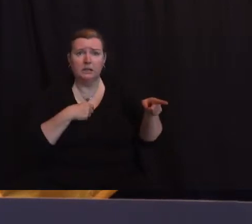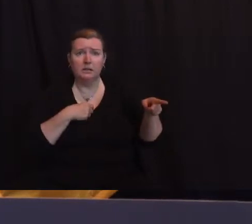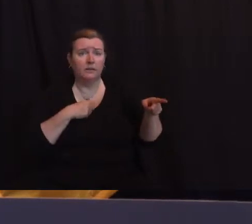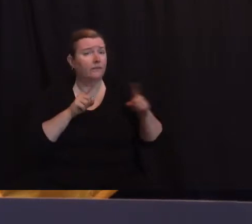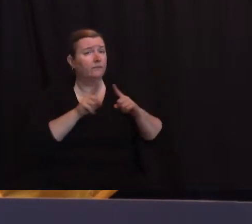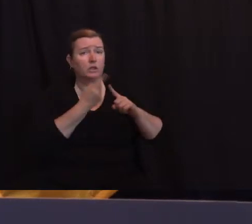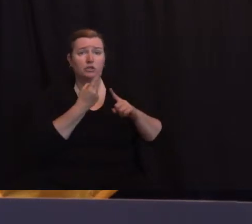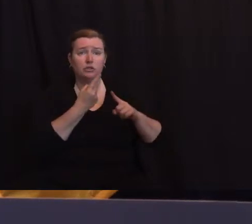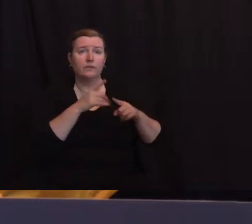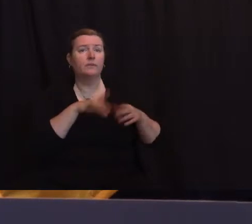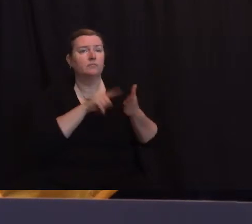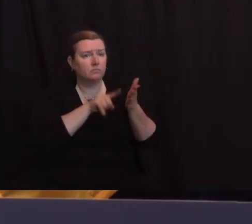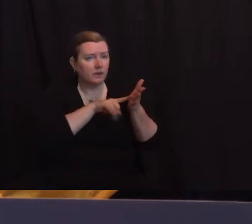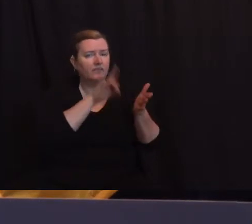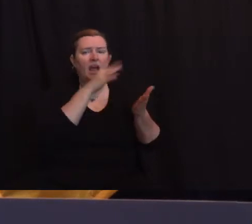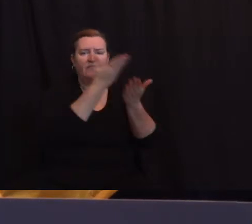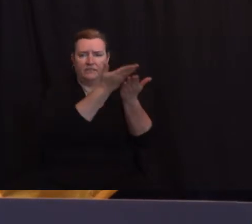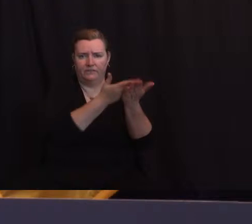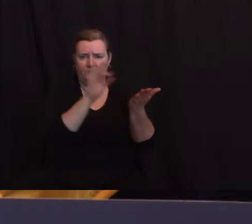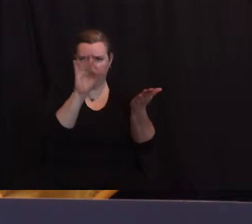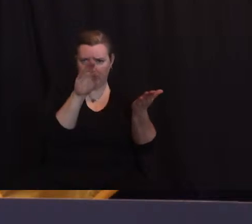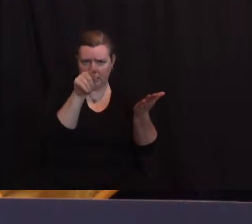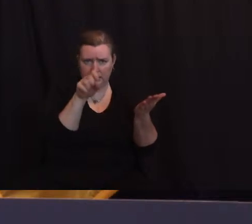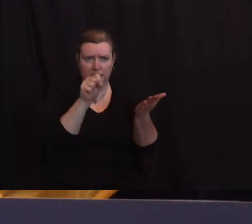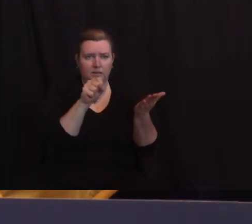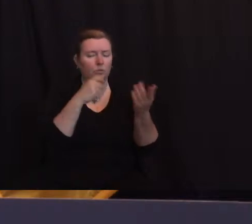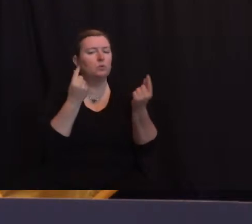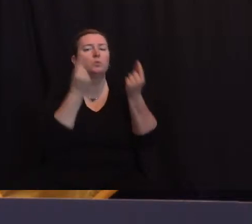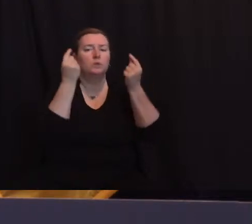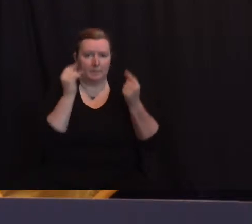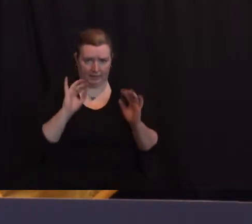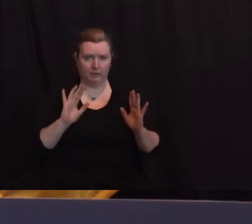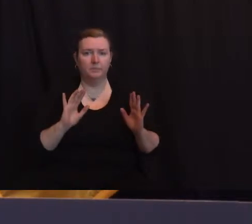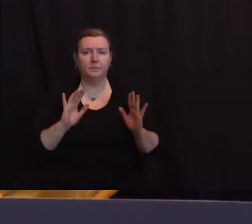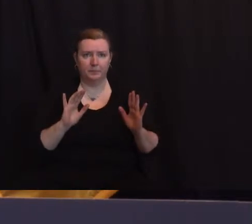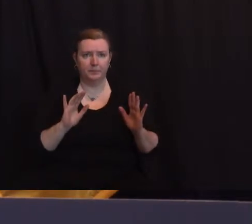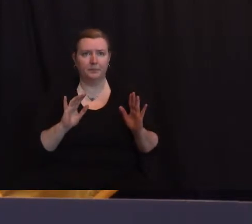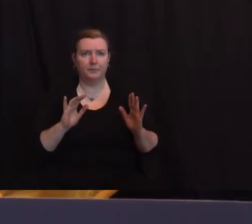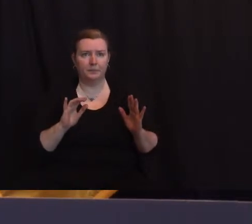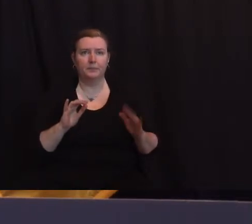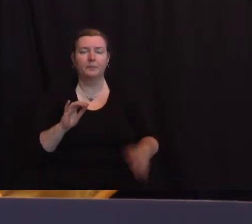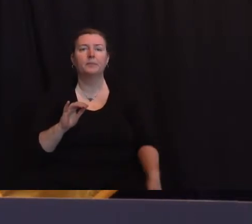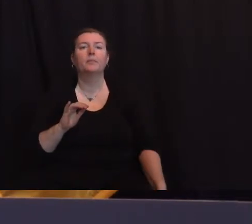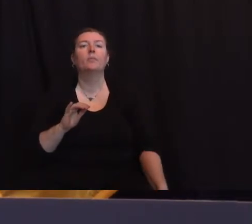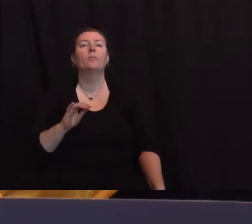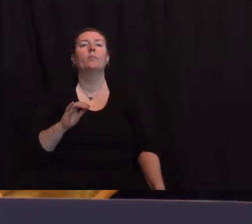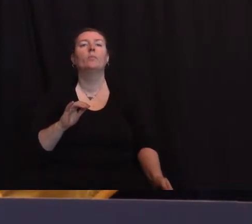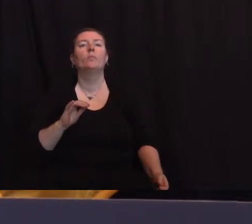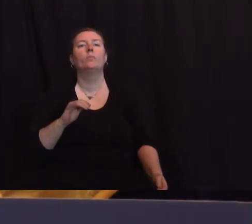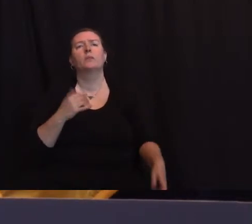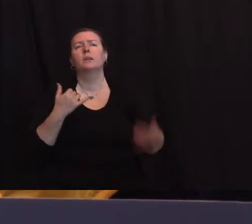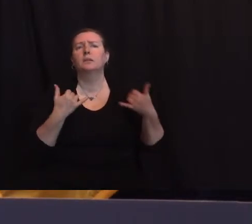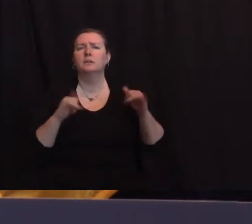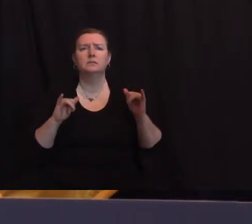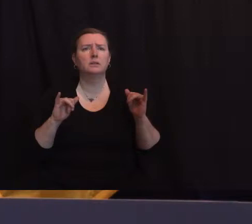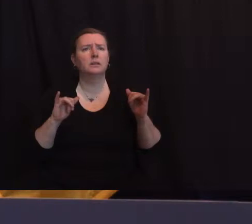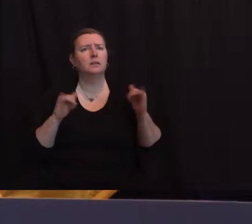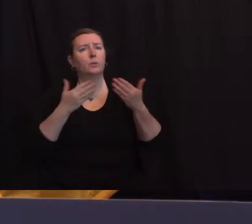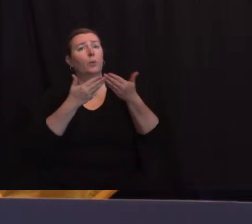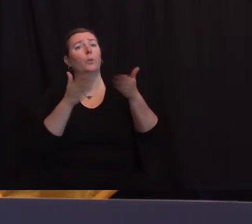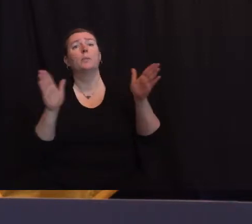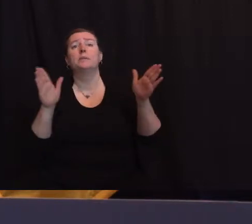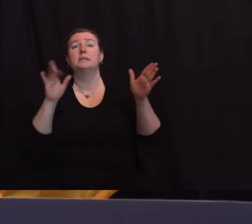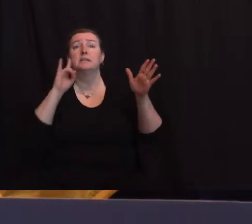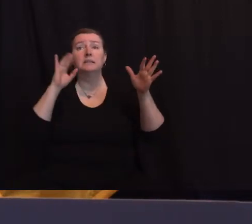always important, took action. And I think still an open question as to what the